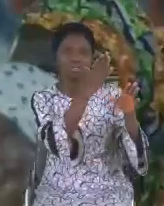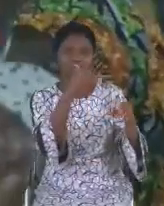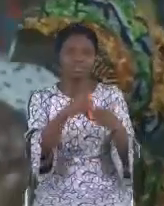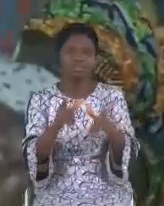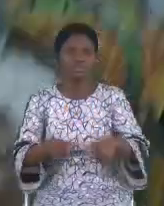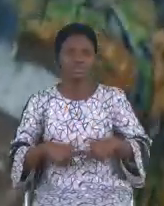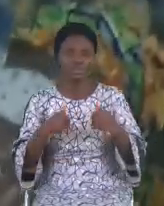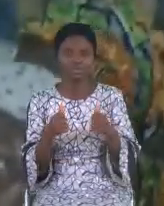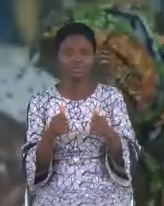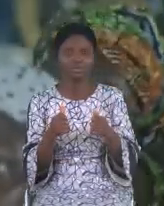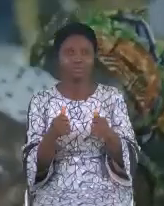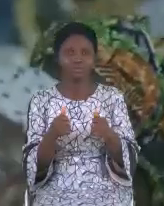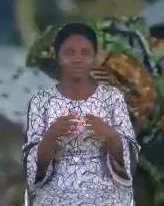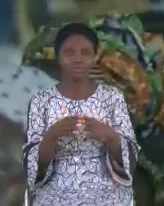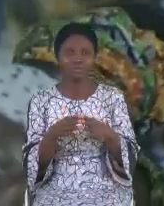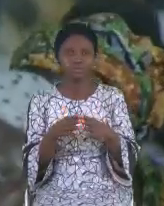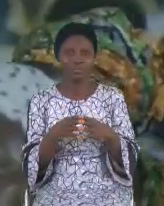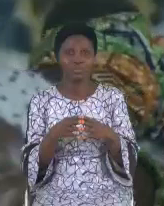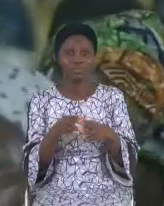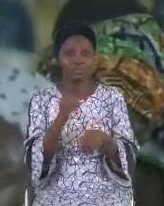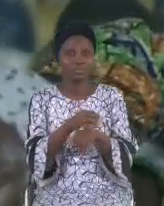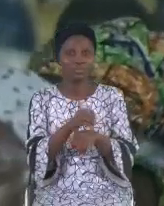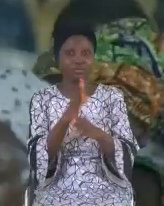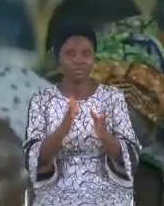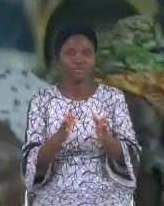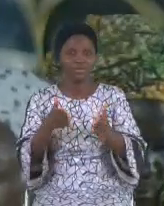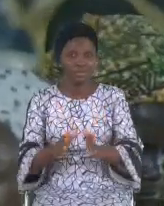Counselors, let's be fast about it.